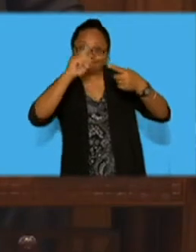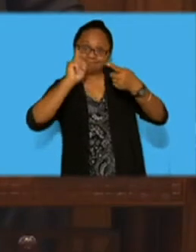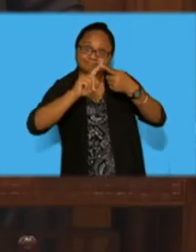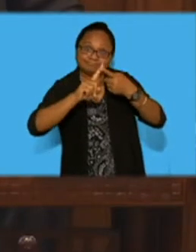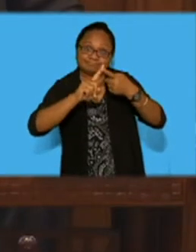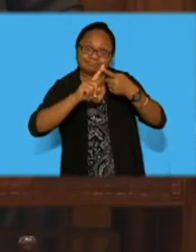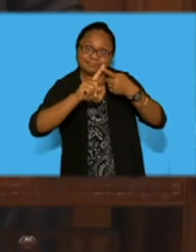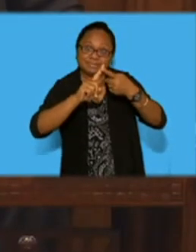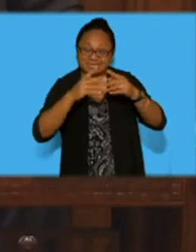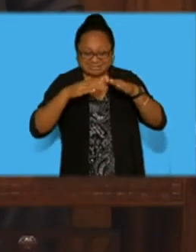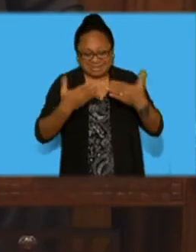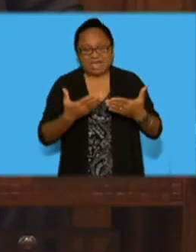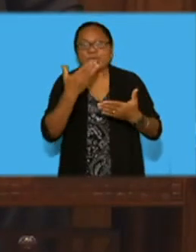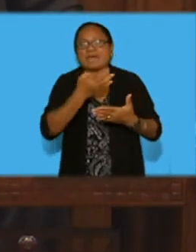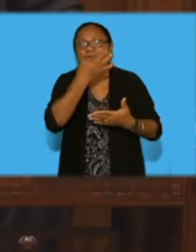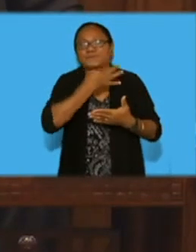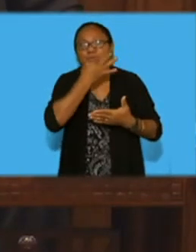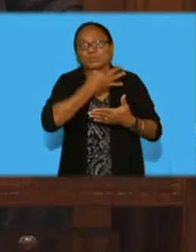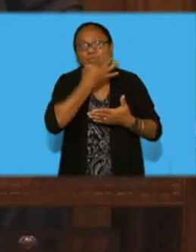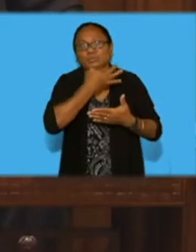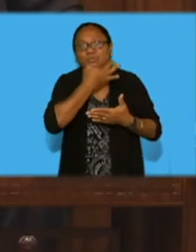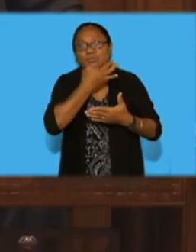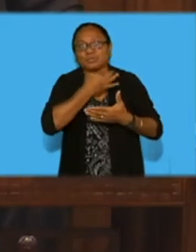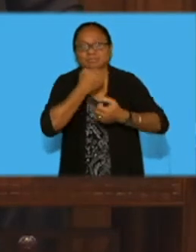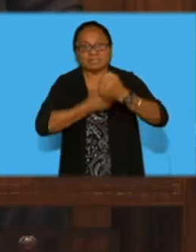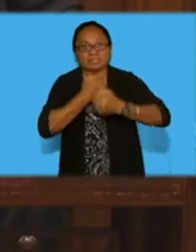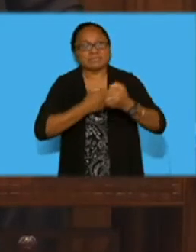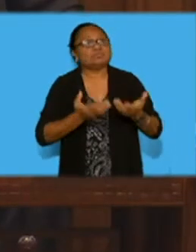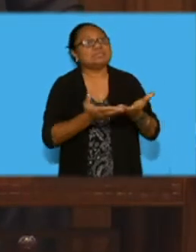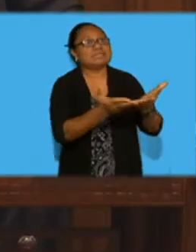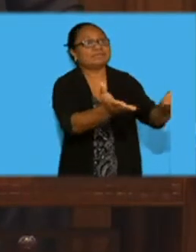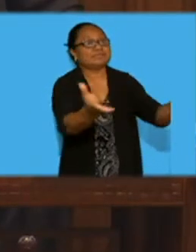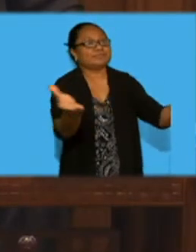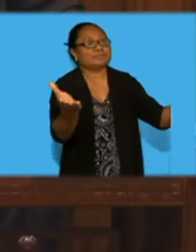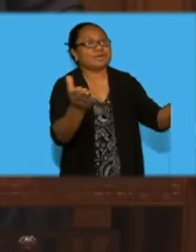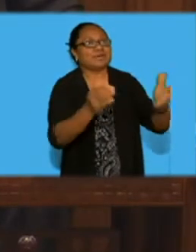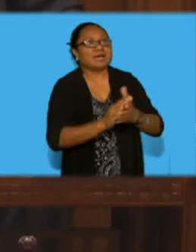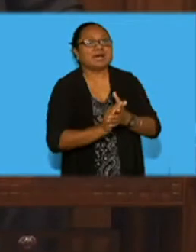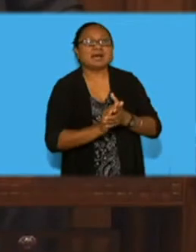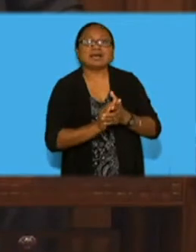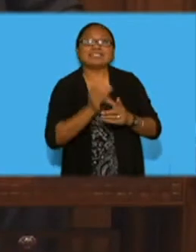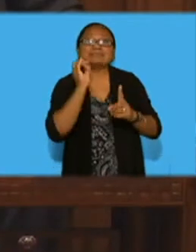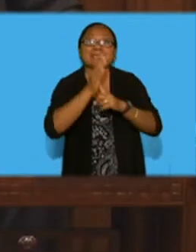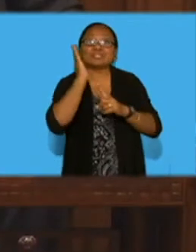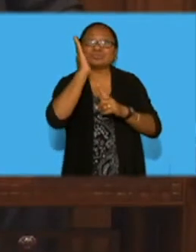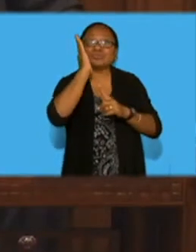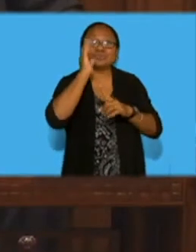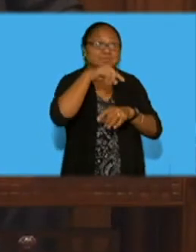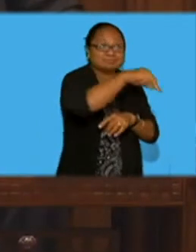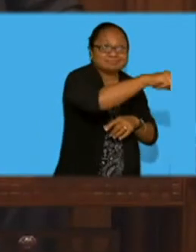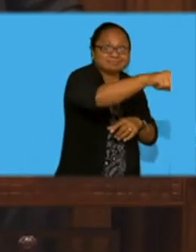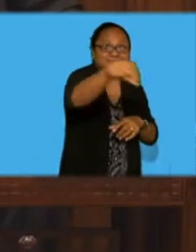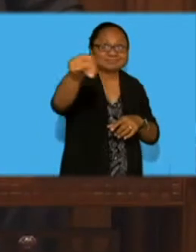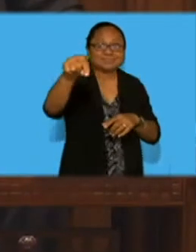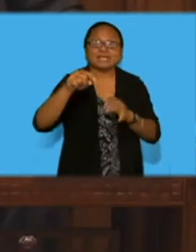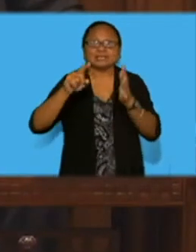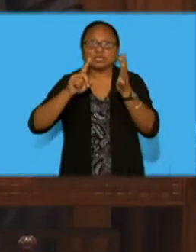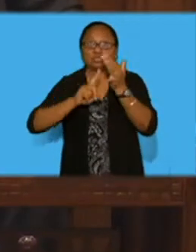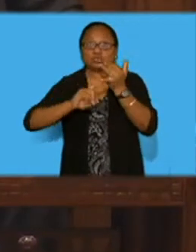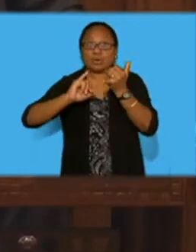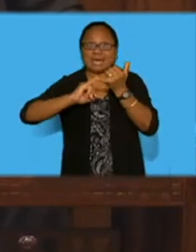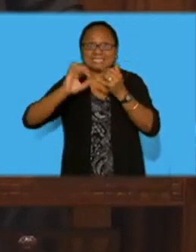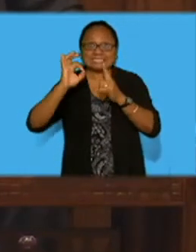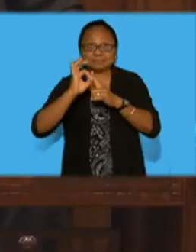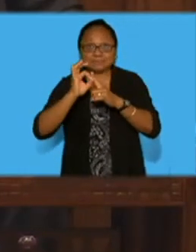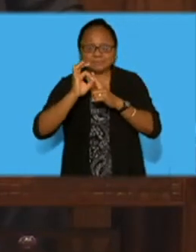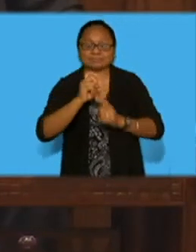a limited number of devices to the special schools outside the Suva Blind School, the USP researchers have